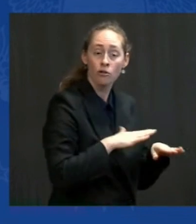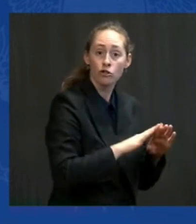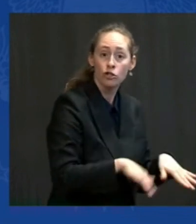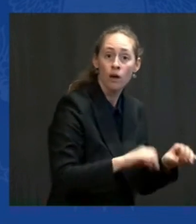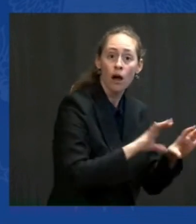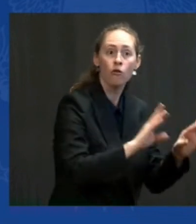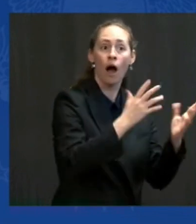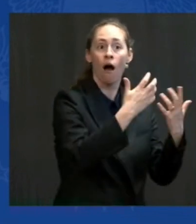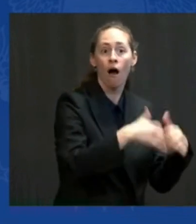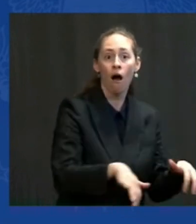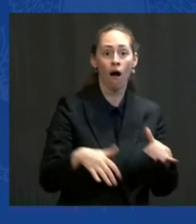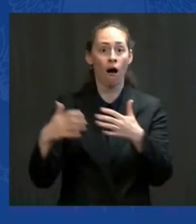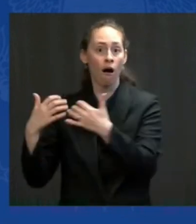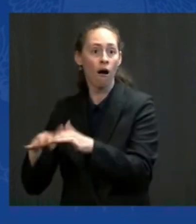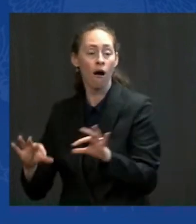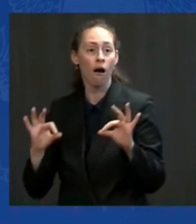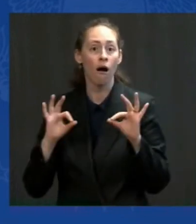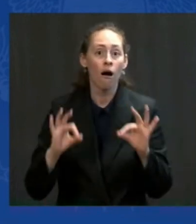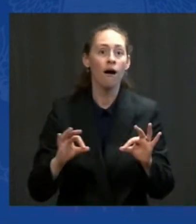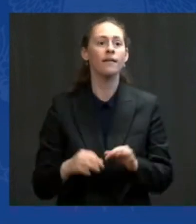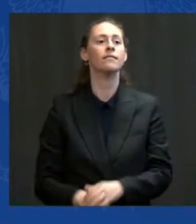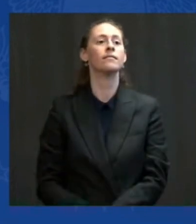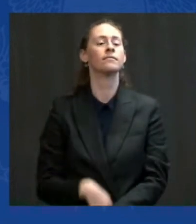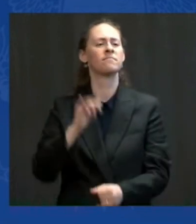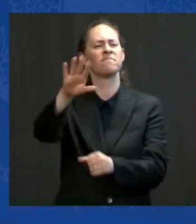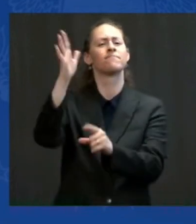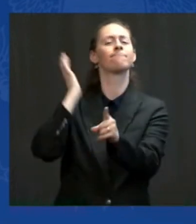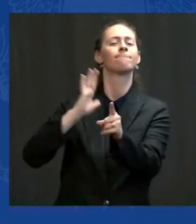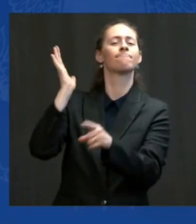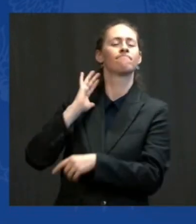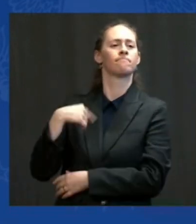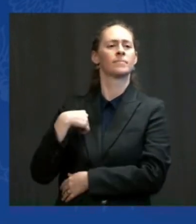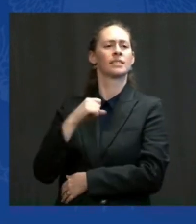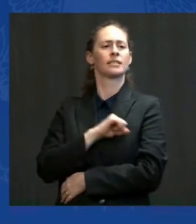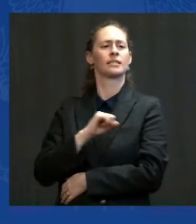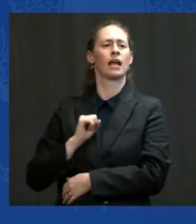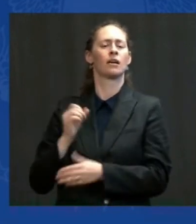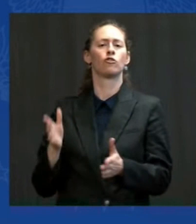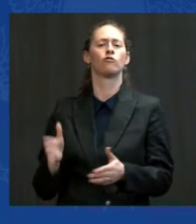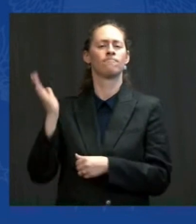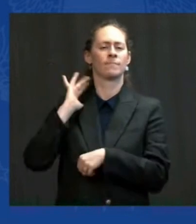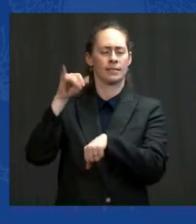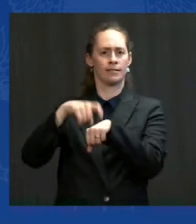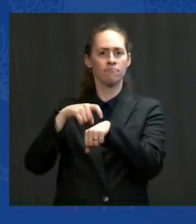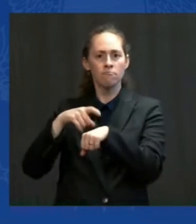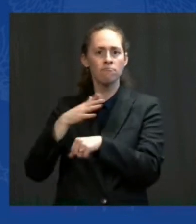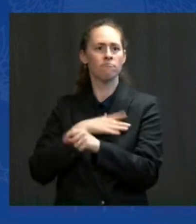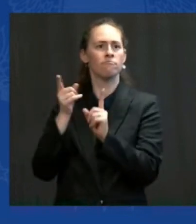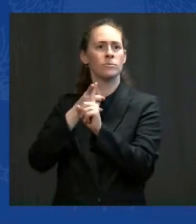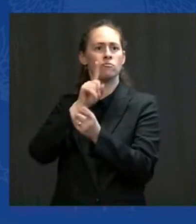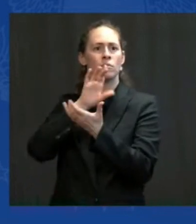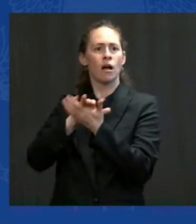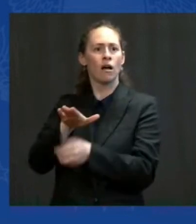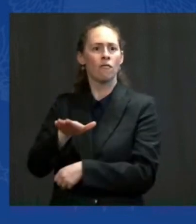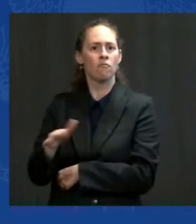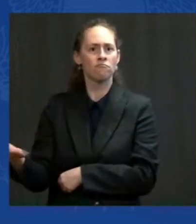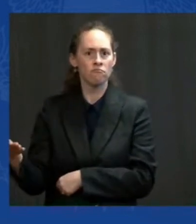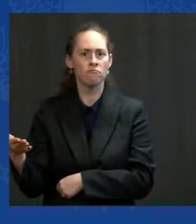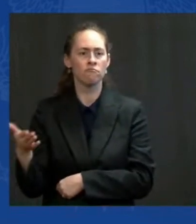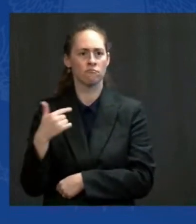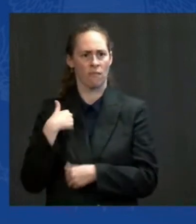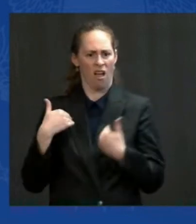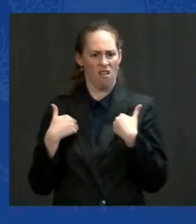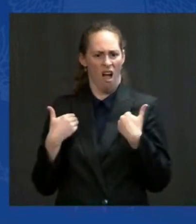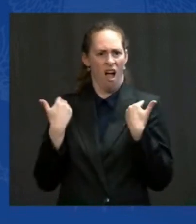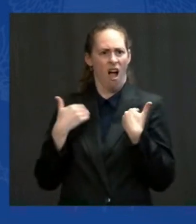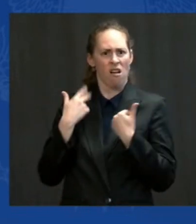just lost their mom and their sister in an automobile accident. If I hadn't had the family I have, my younger sister, my